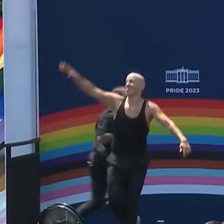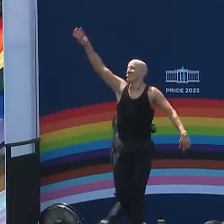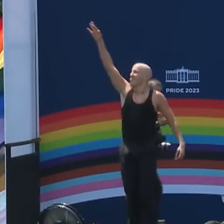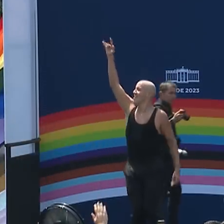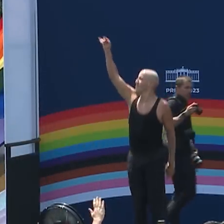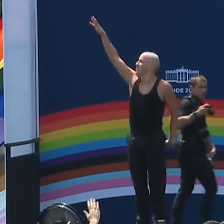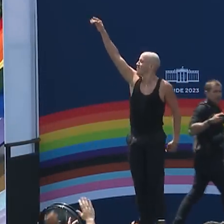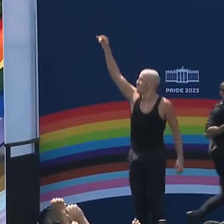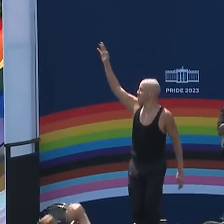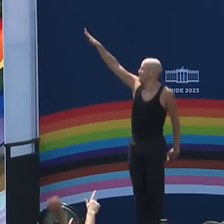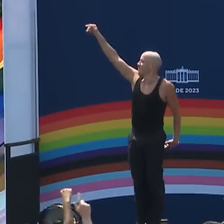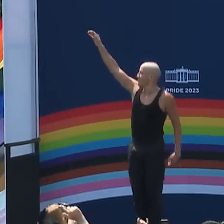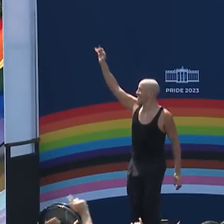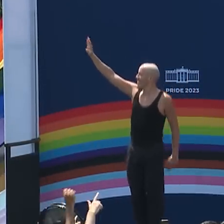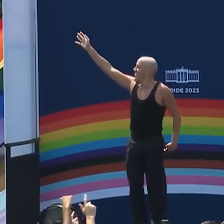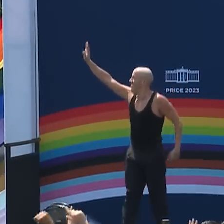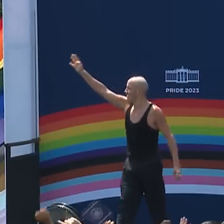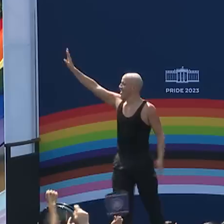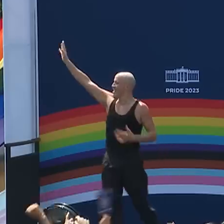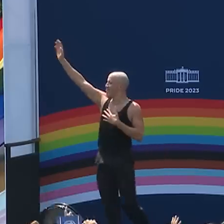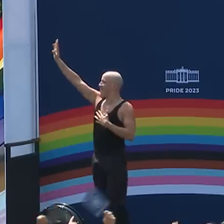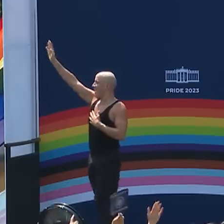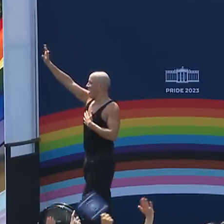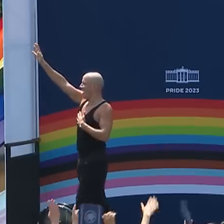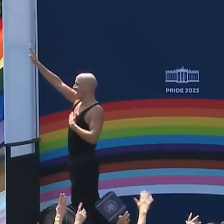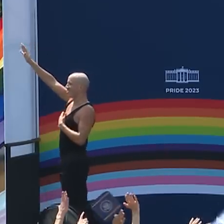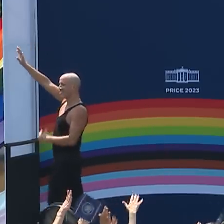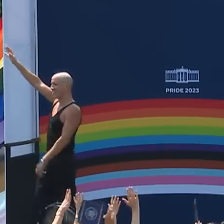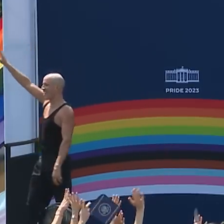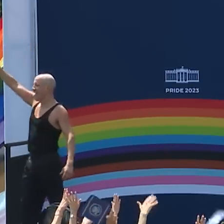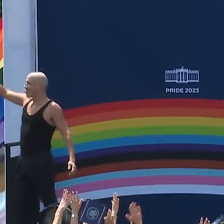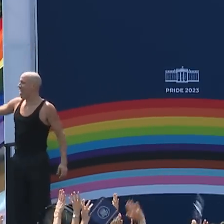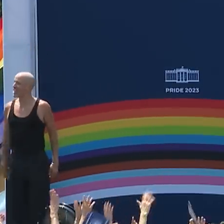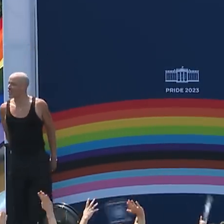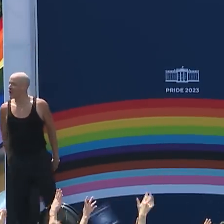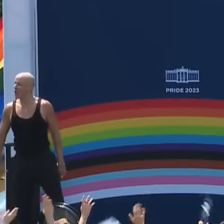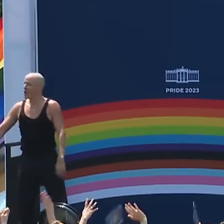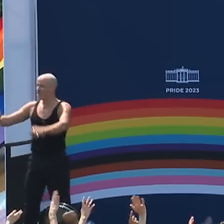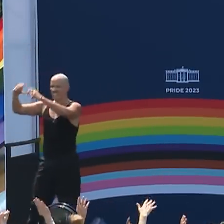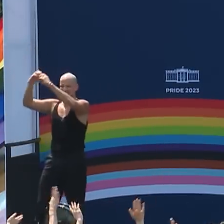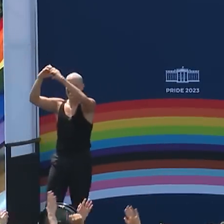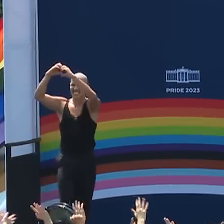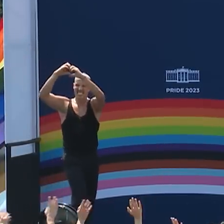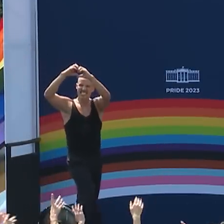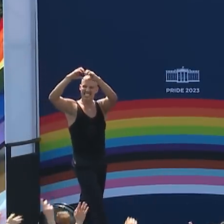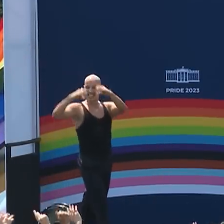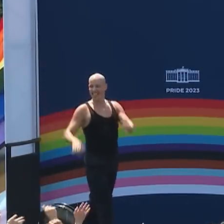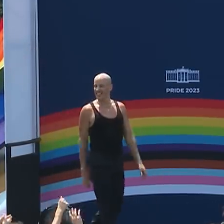Thank you so much to the White House for having us.